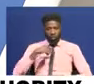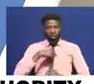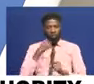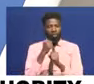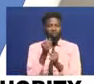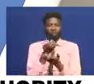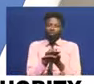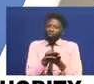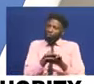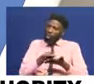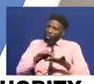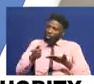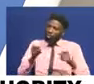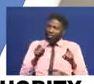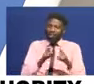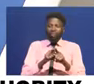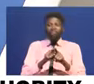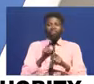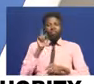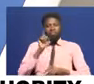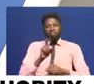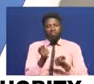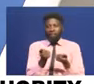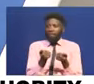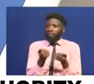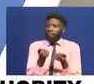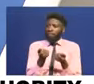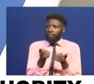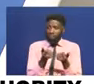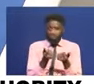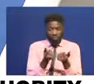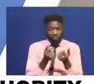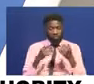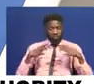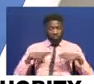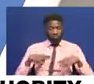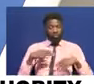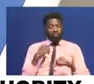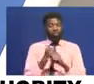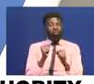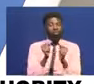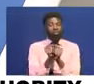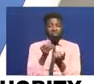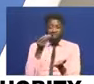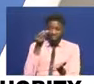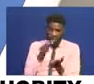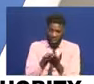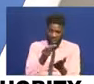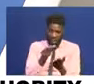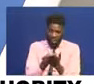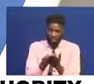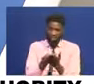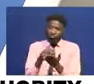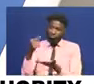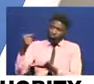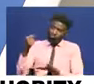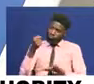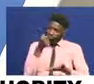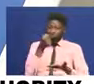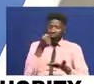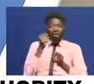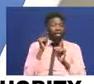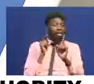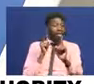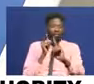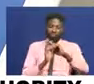And we have to be more lean, because we want most of the resources that we get to go towards healthcare needs of the population as opposed to administrative costs.